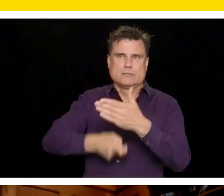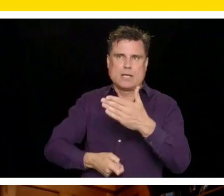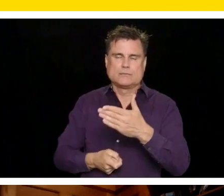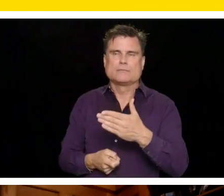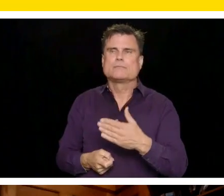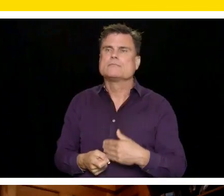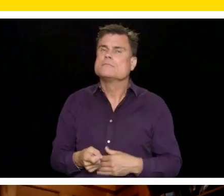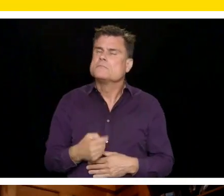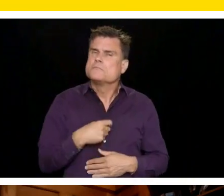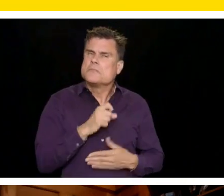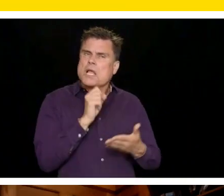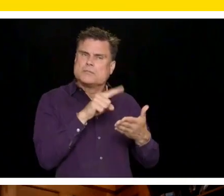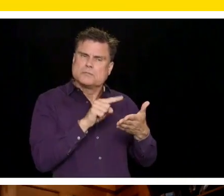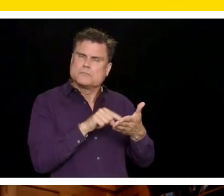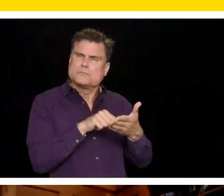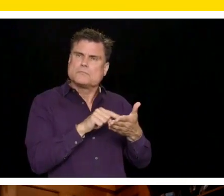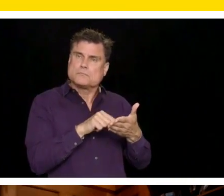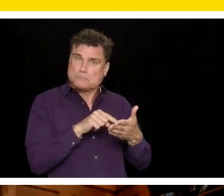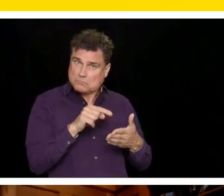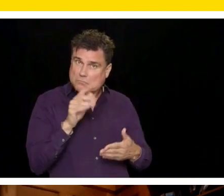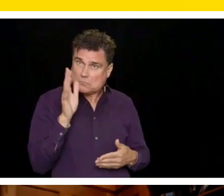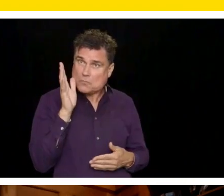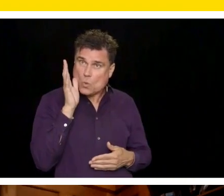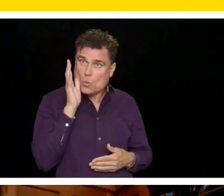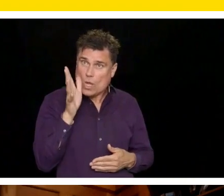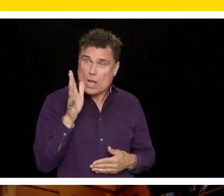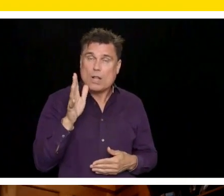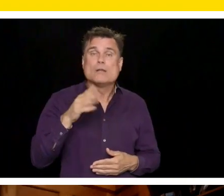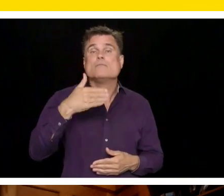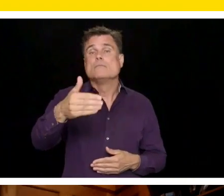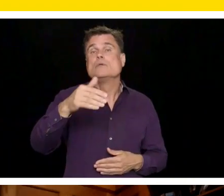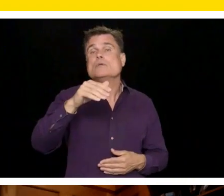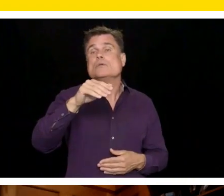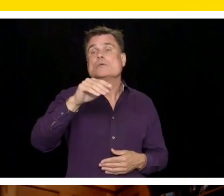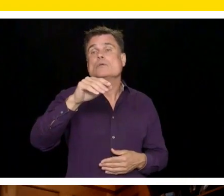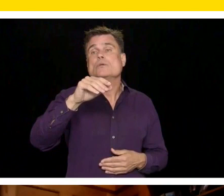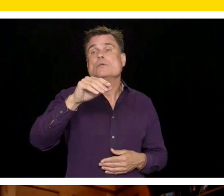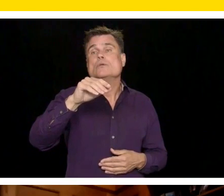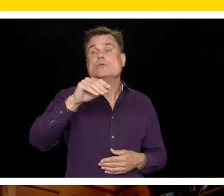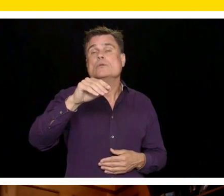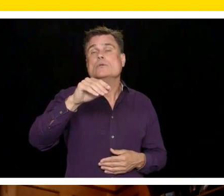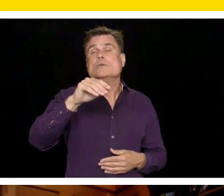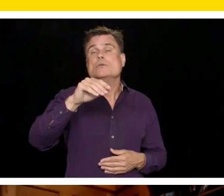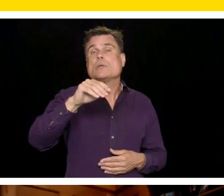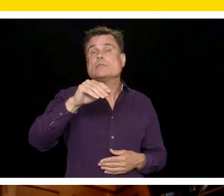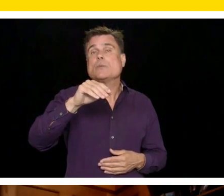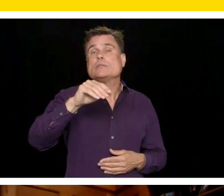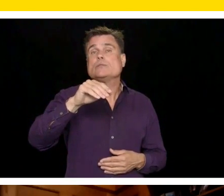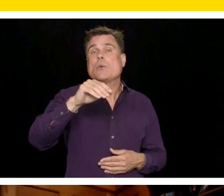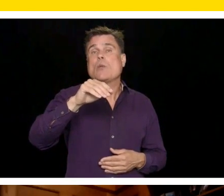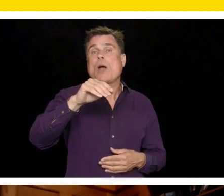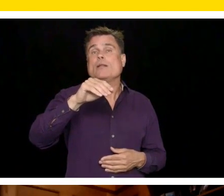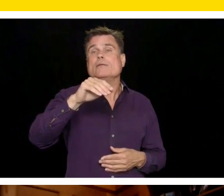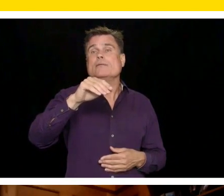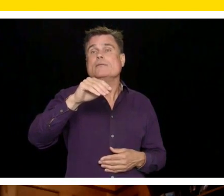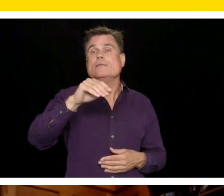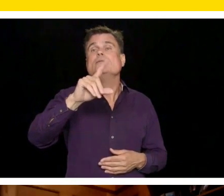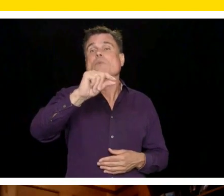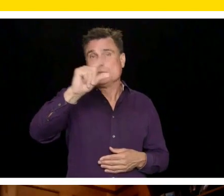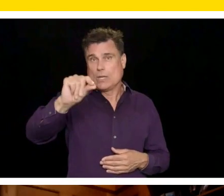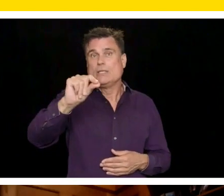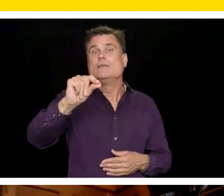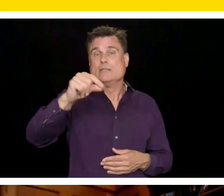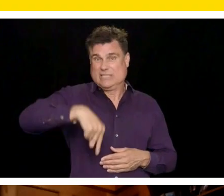season? Well, as you know, I said this right at the top, but I'll repeat it because it's always worth repeating, is that